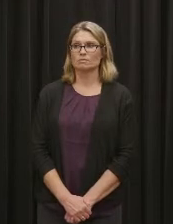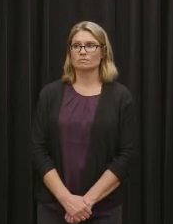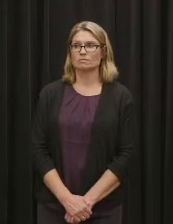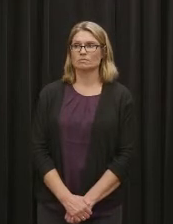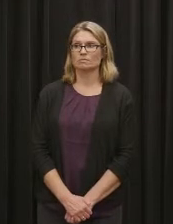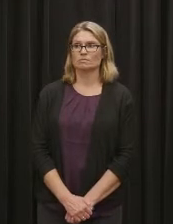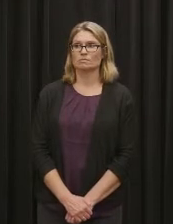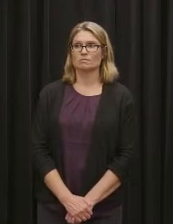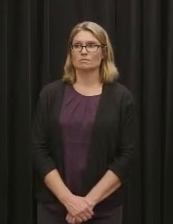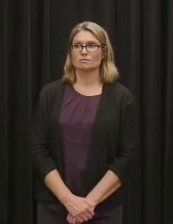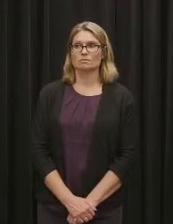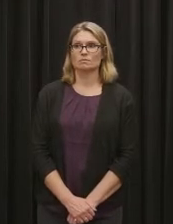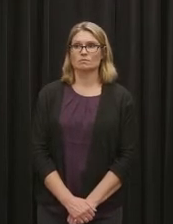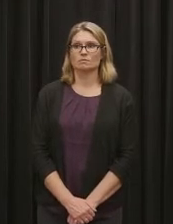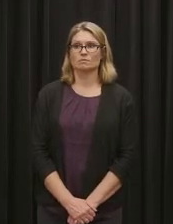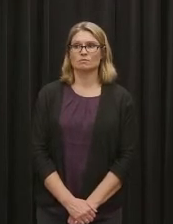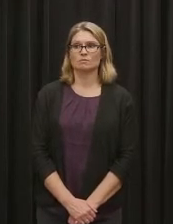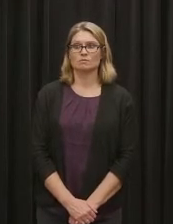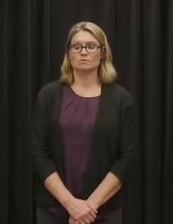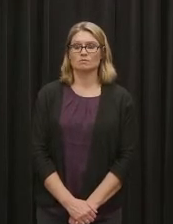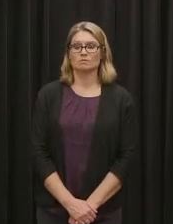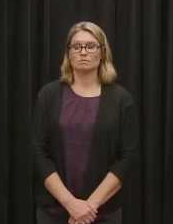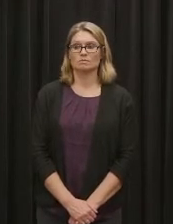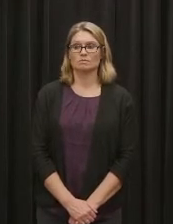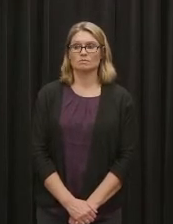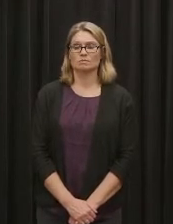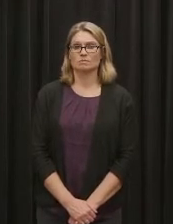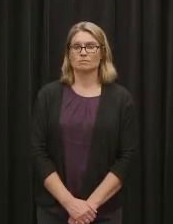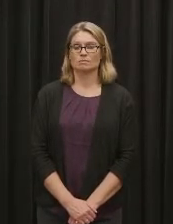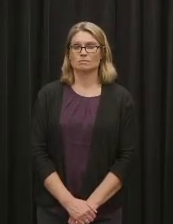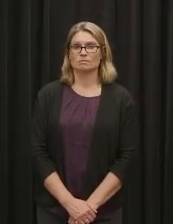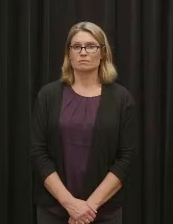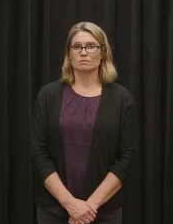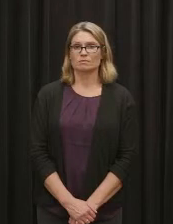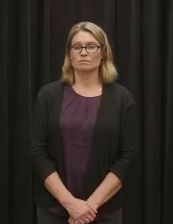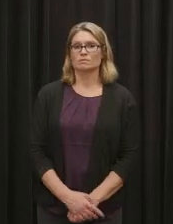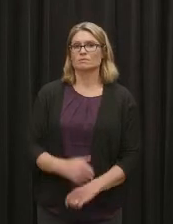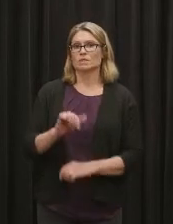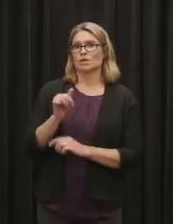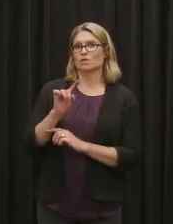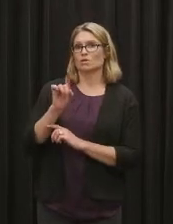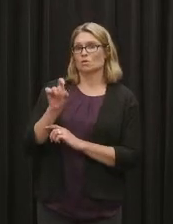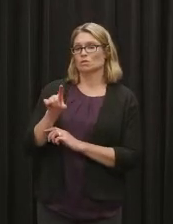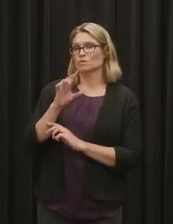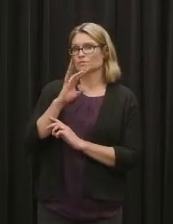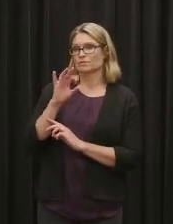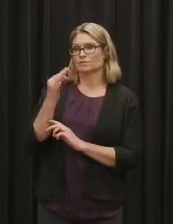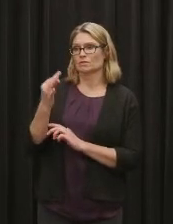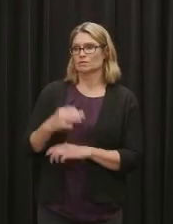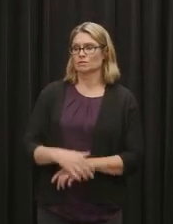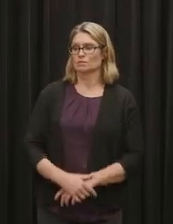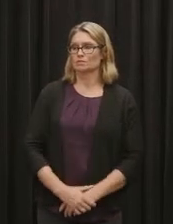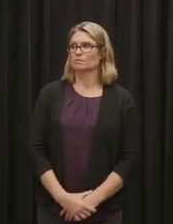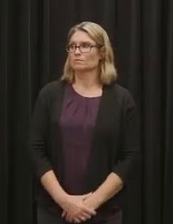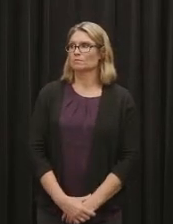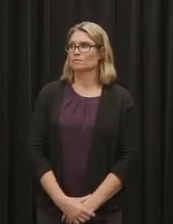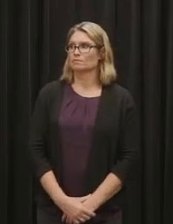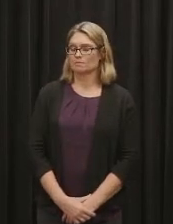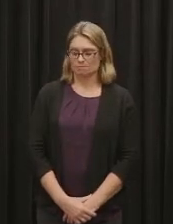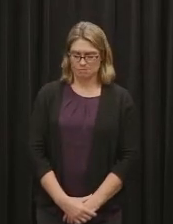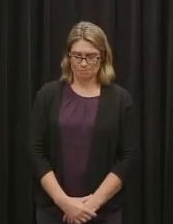we will all be vaccinated if all goes well. Eloise, do you have a follow-up? Yes,